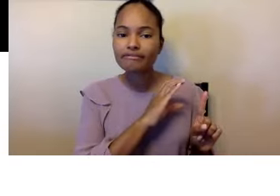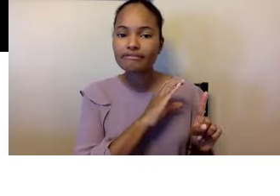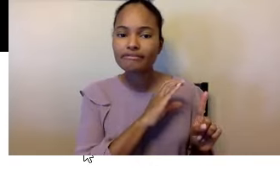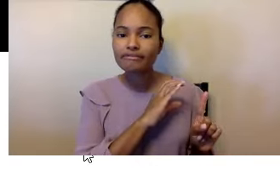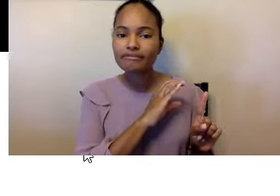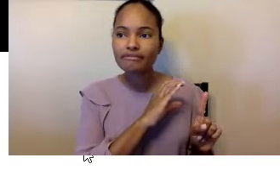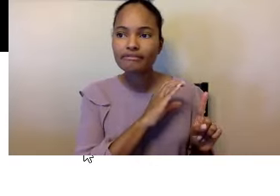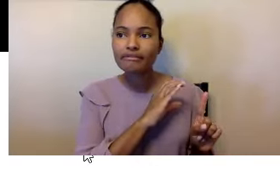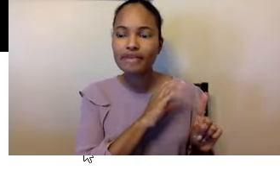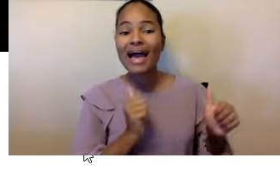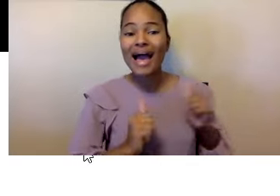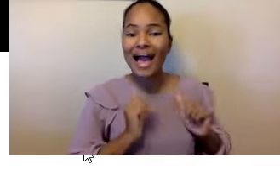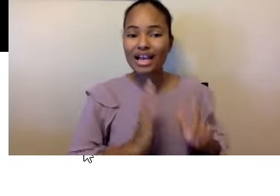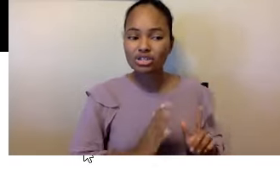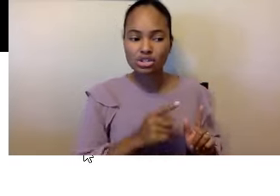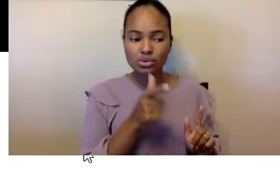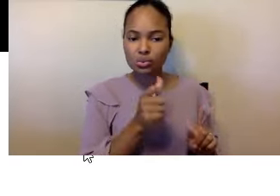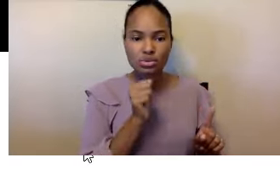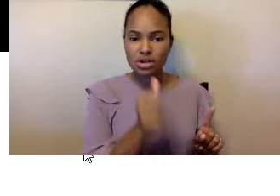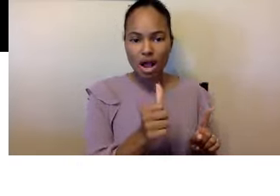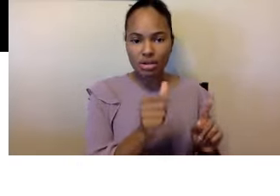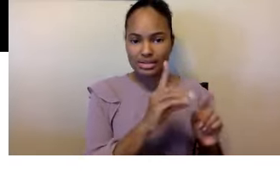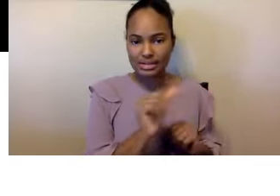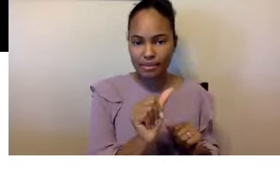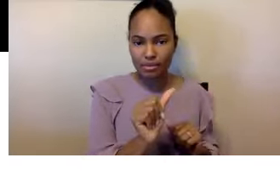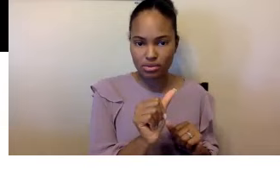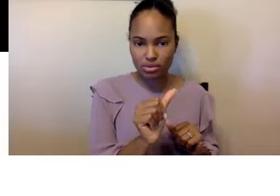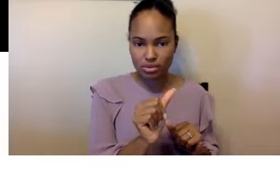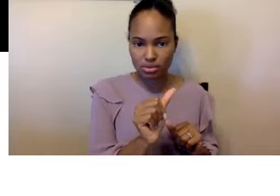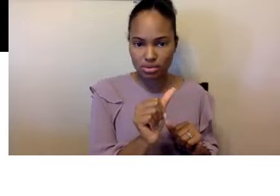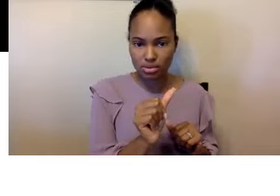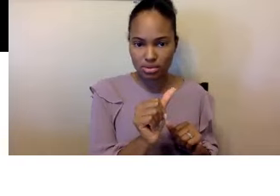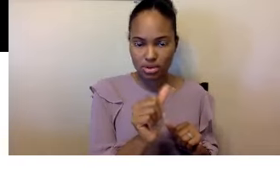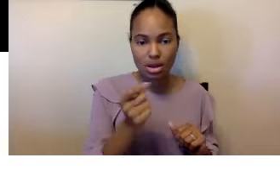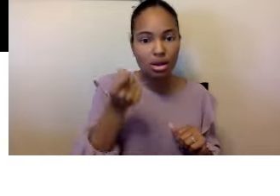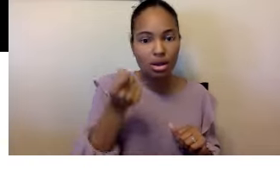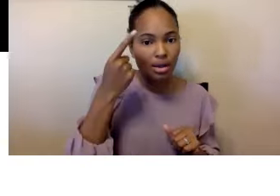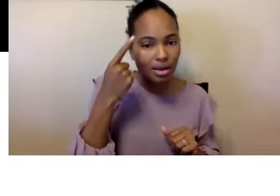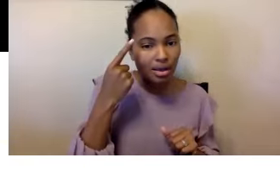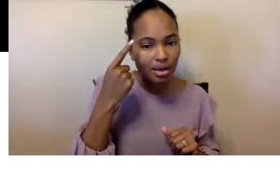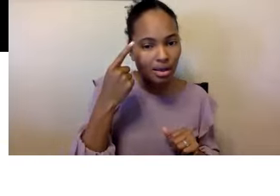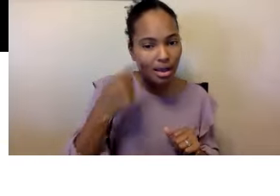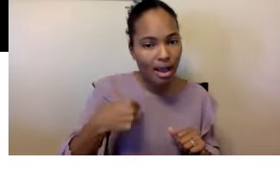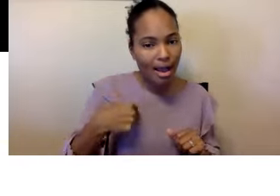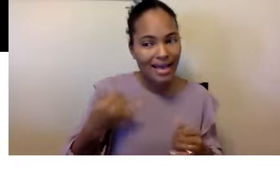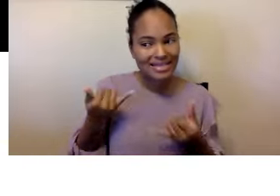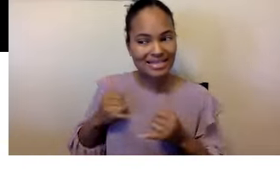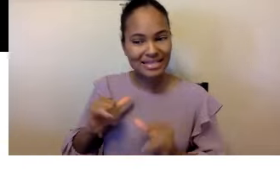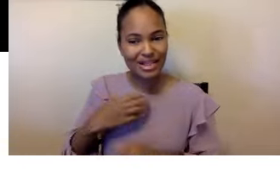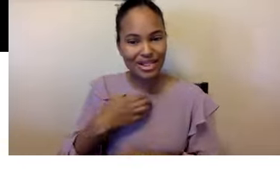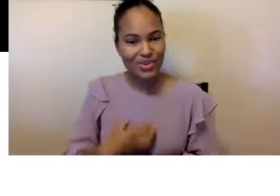from actors who may not be disabled. One, I still wish there are more actors